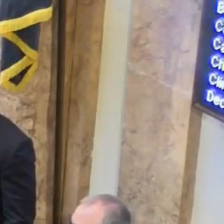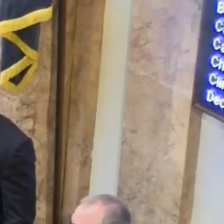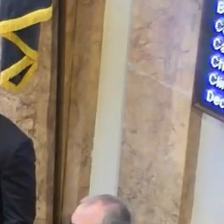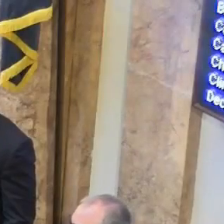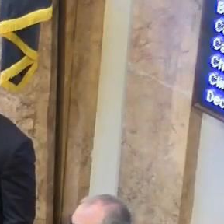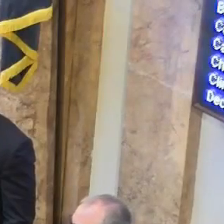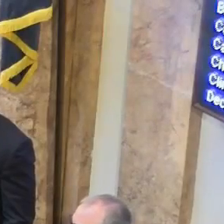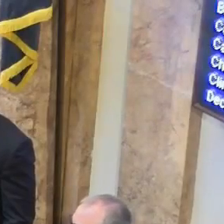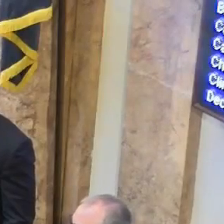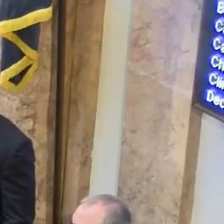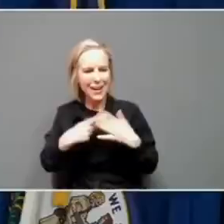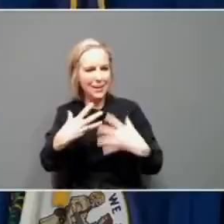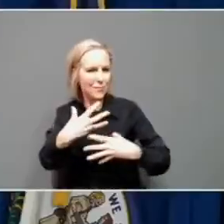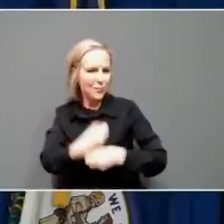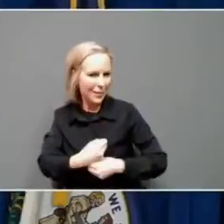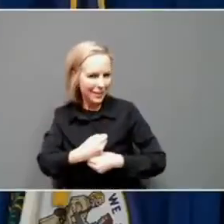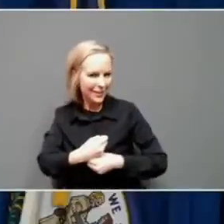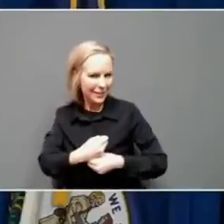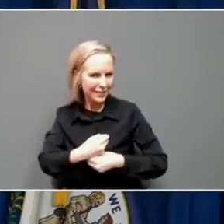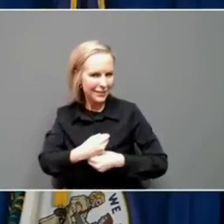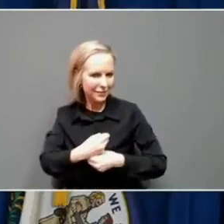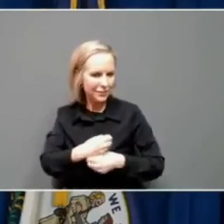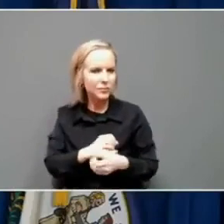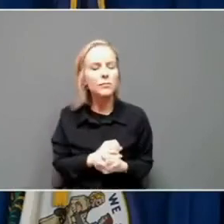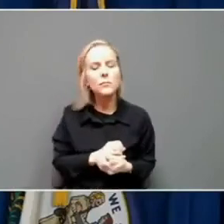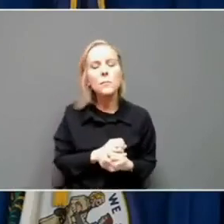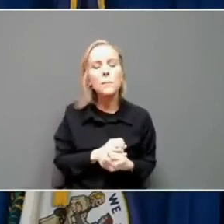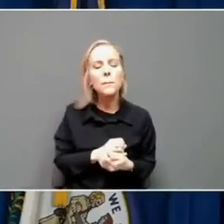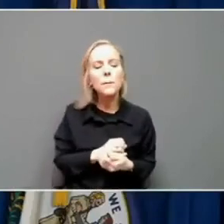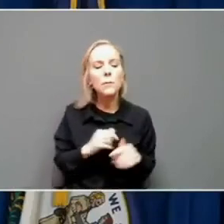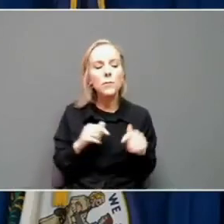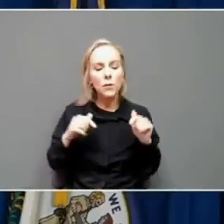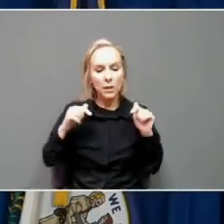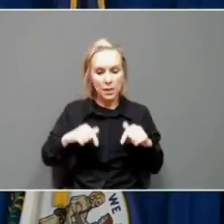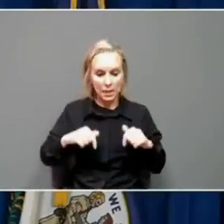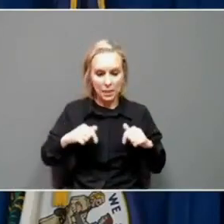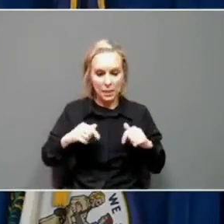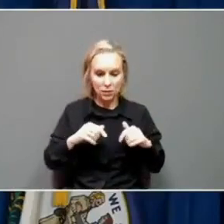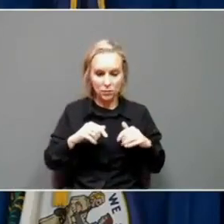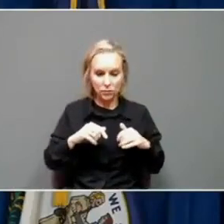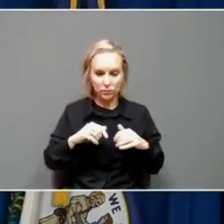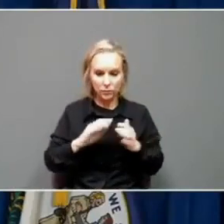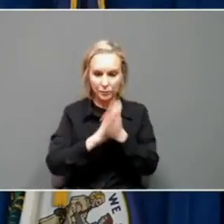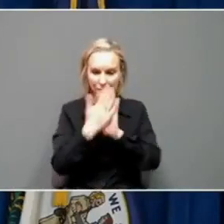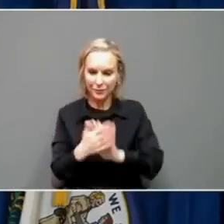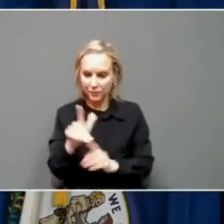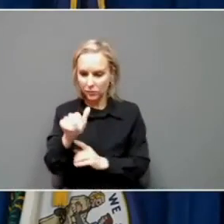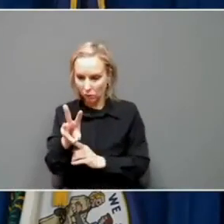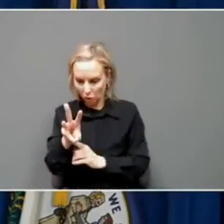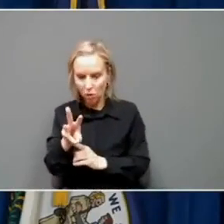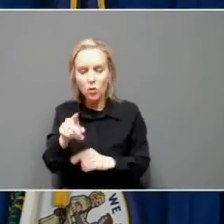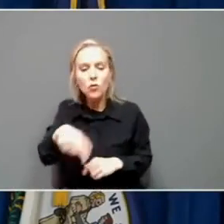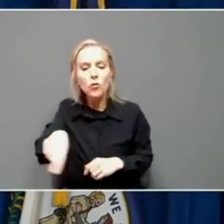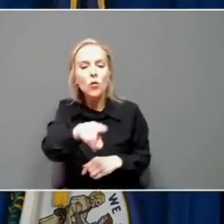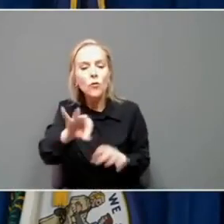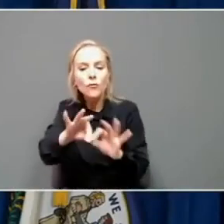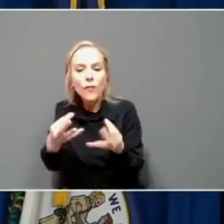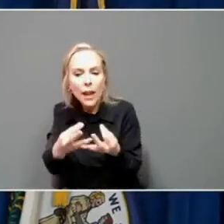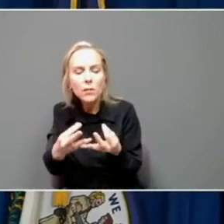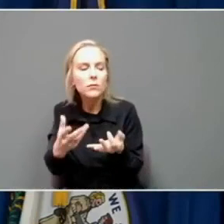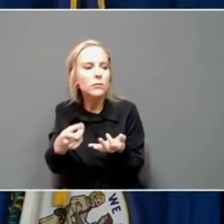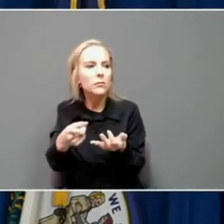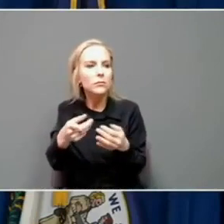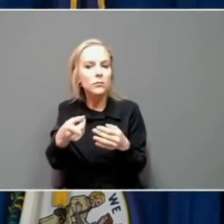on a smartphone. Once this bill is implemented, if you or your family if you're